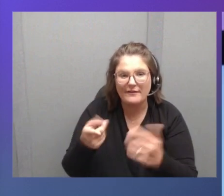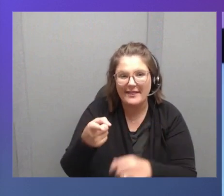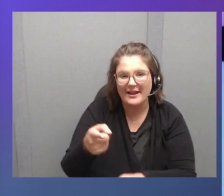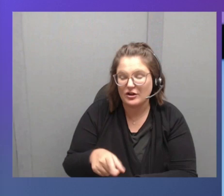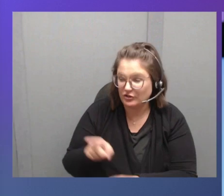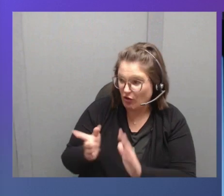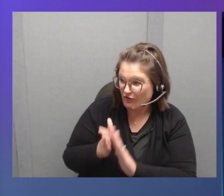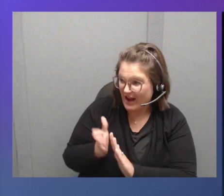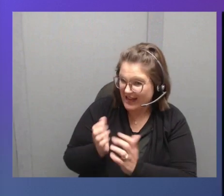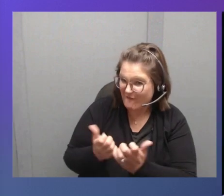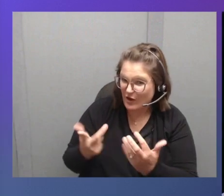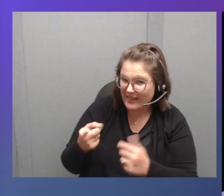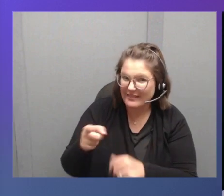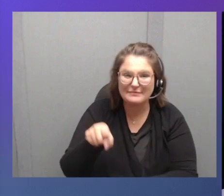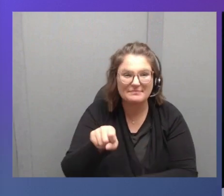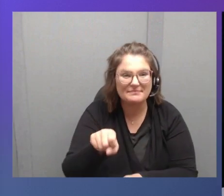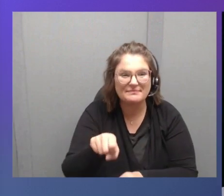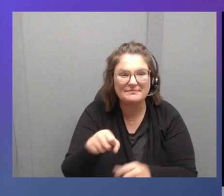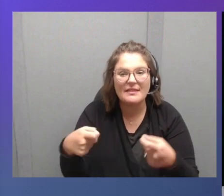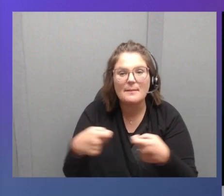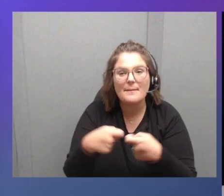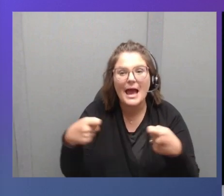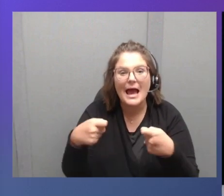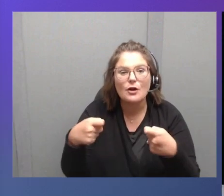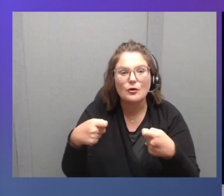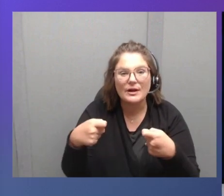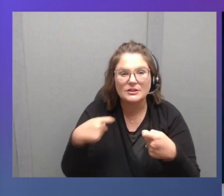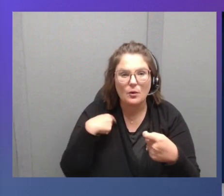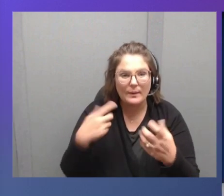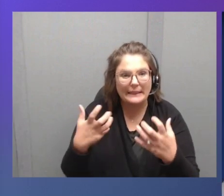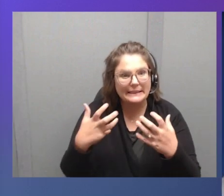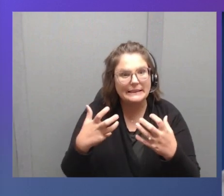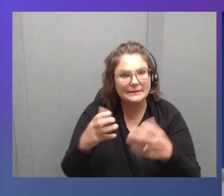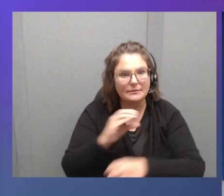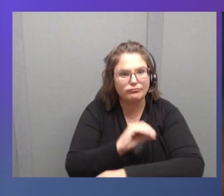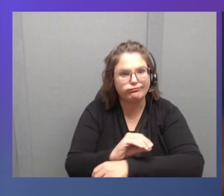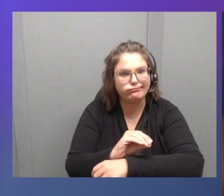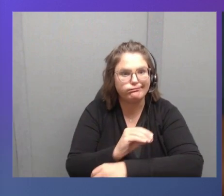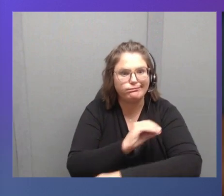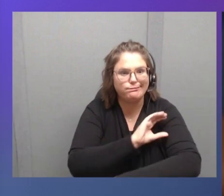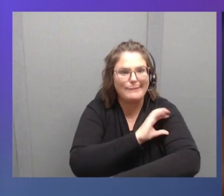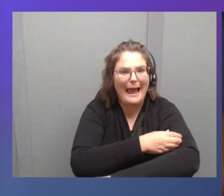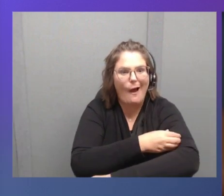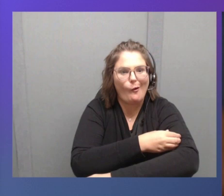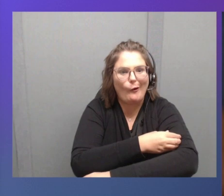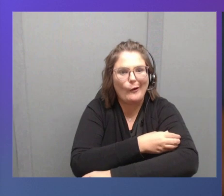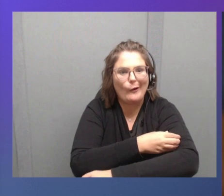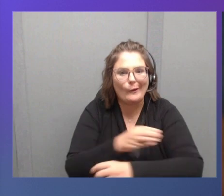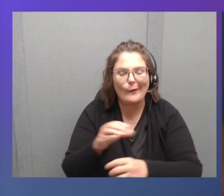then so the battery is the other thing, right? So we need to get some beefed up batteries or have it hard connected. So those are some of the